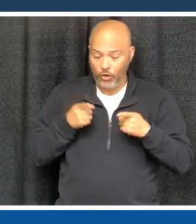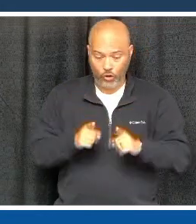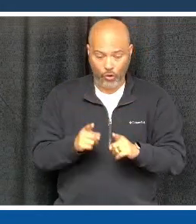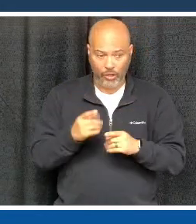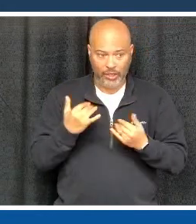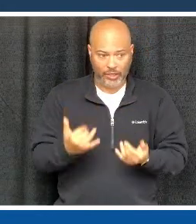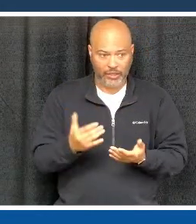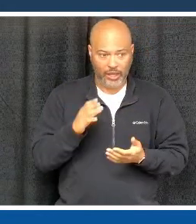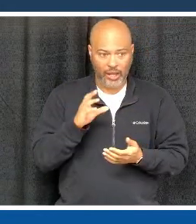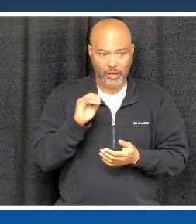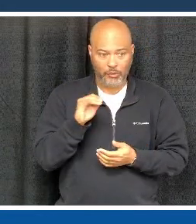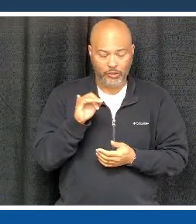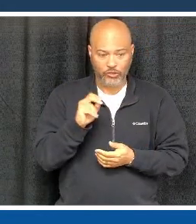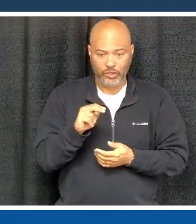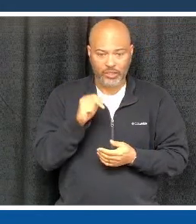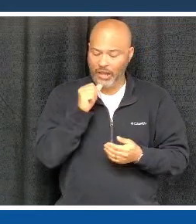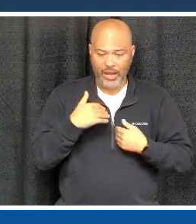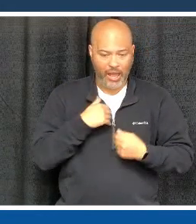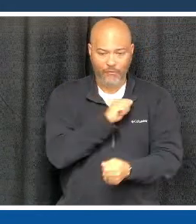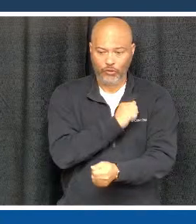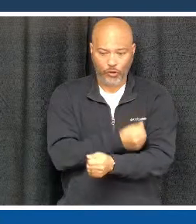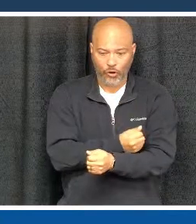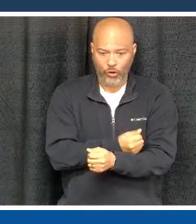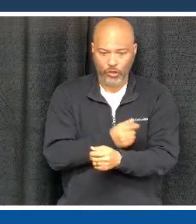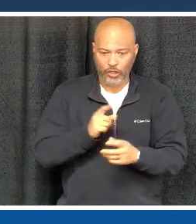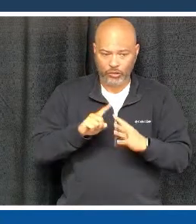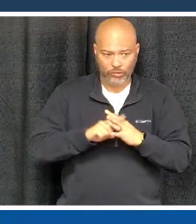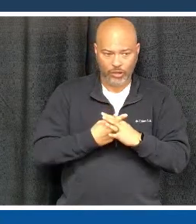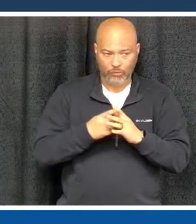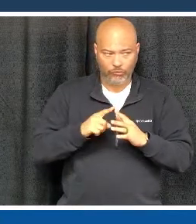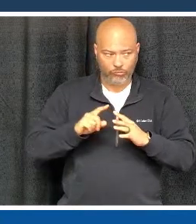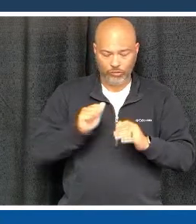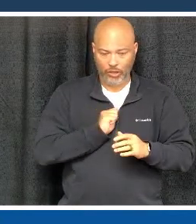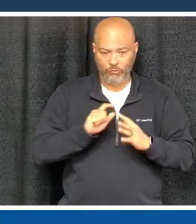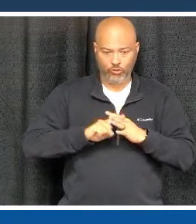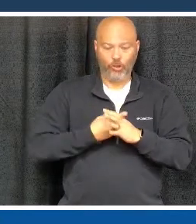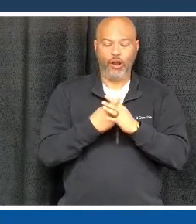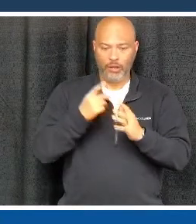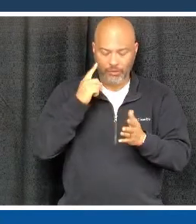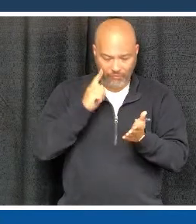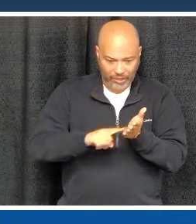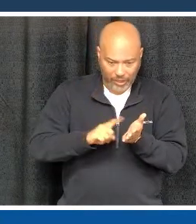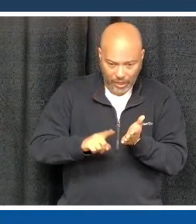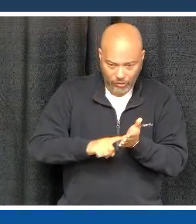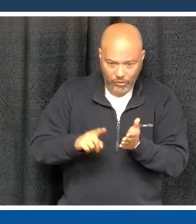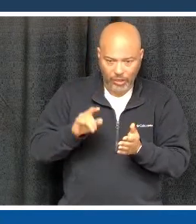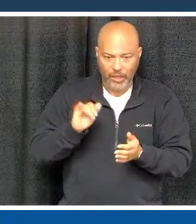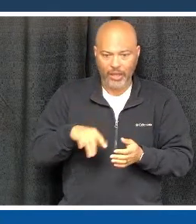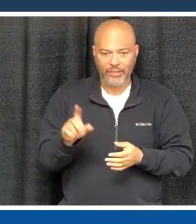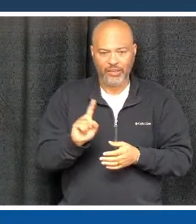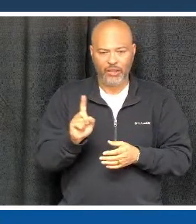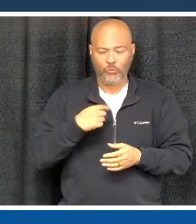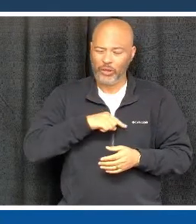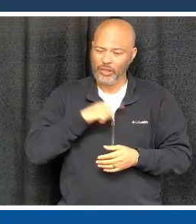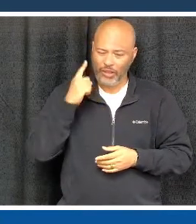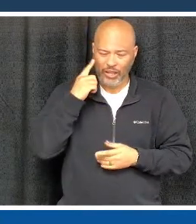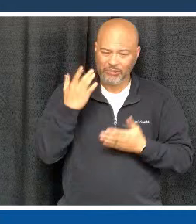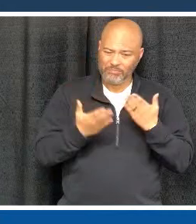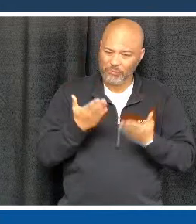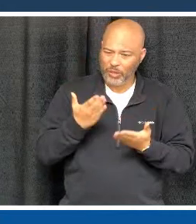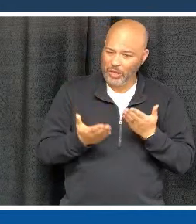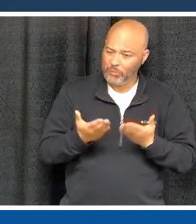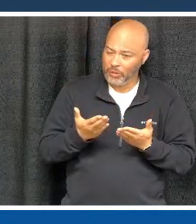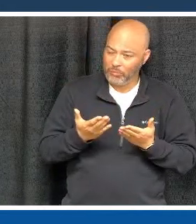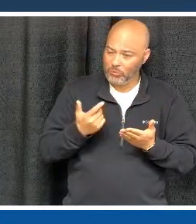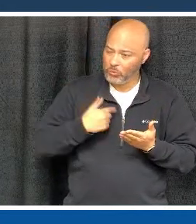Commission does not have the authority to self-initiate an investigation, and this is another one where we thought maybe